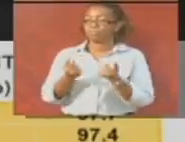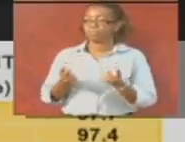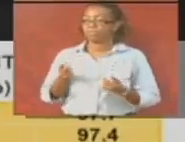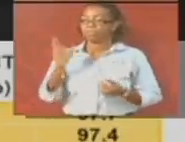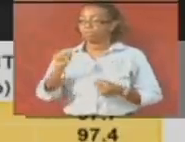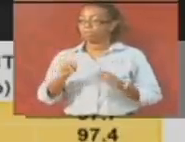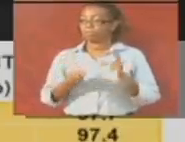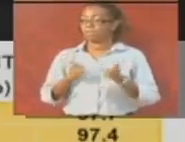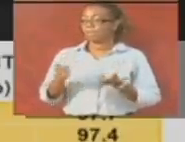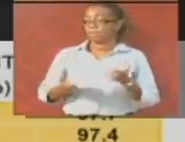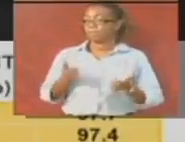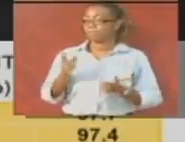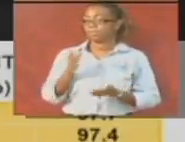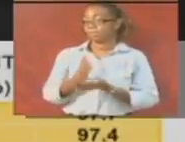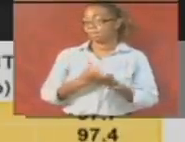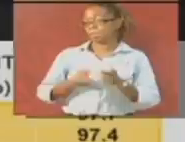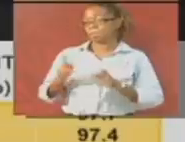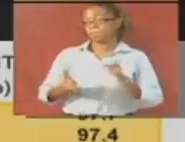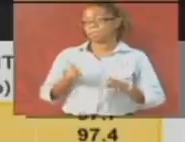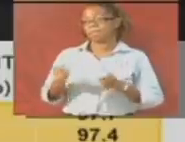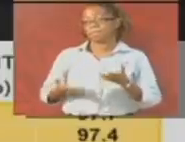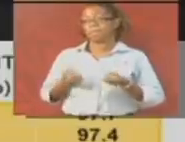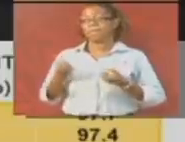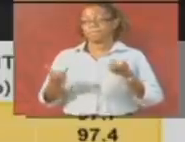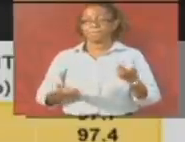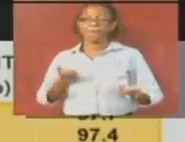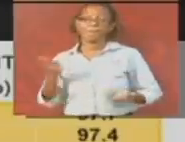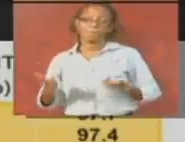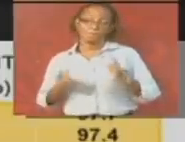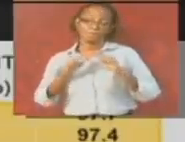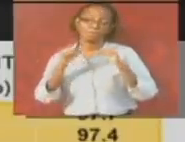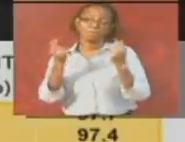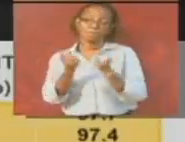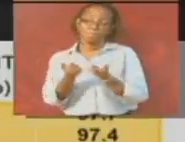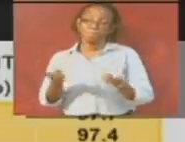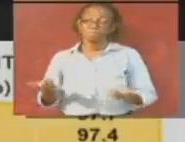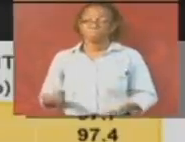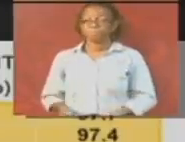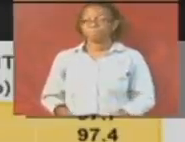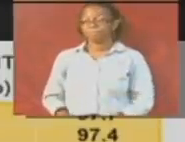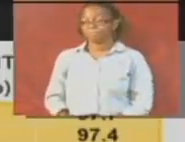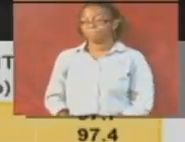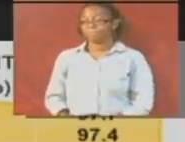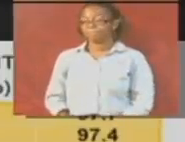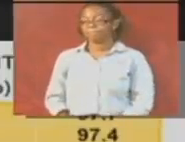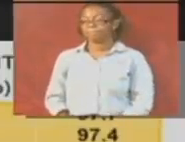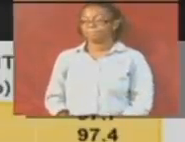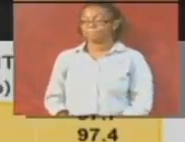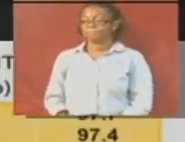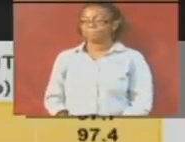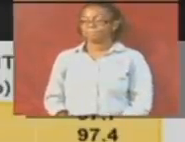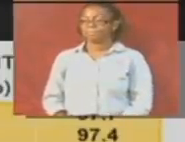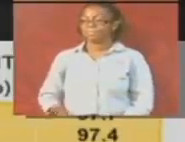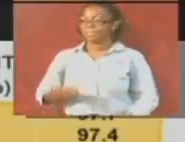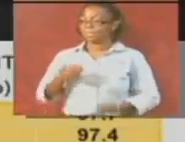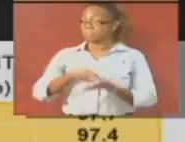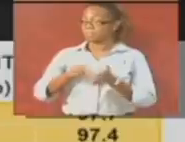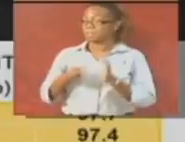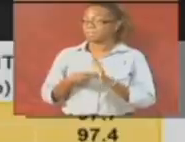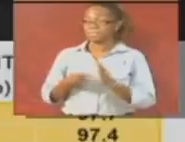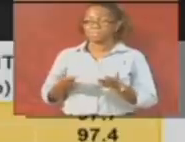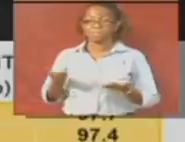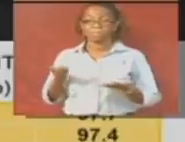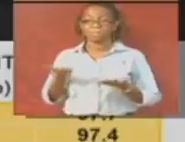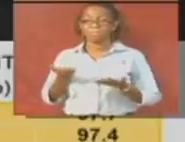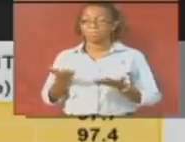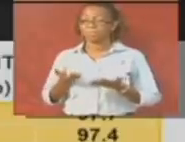because even a minority of persons who disagree might be less likely to comply, and this can pose a problem and become